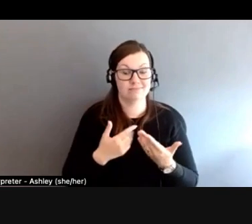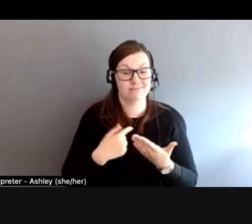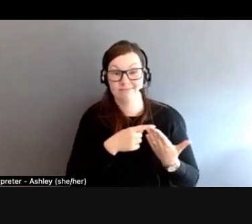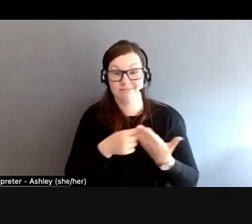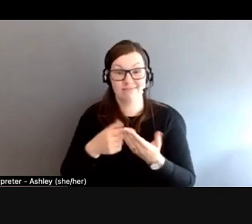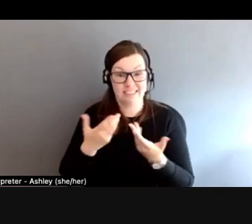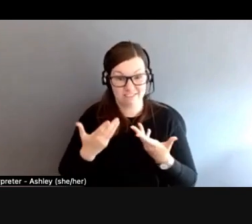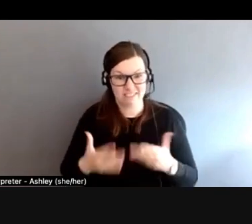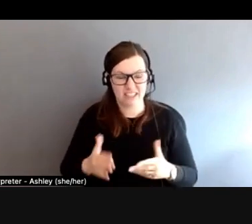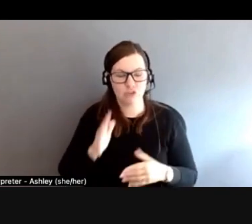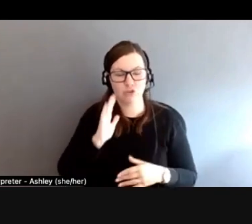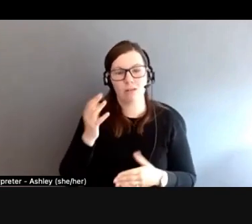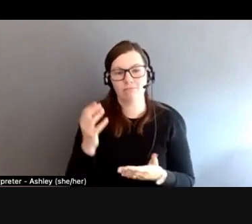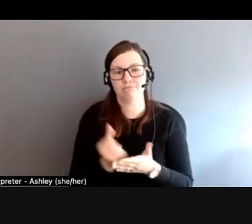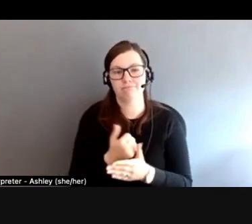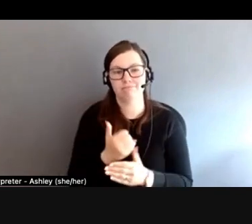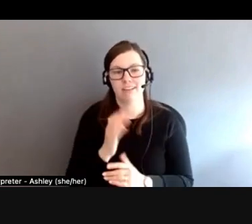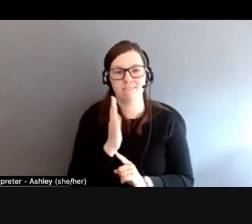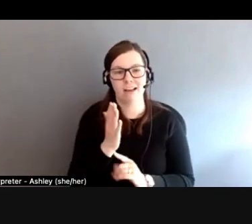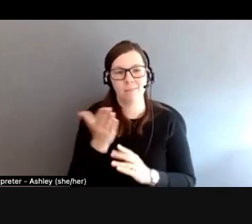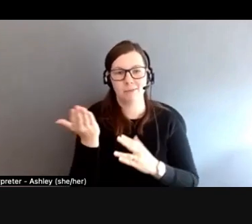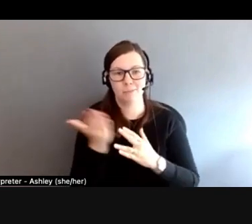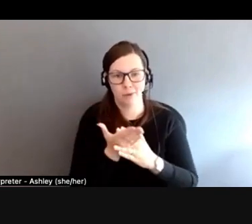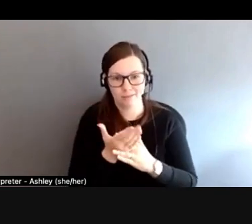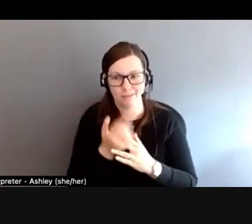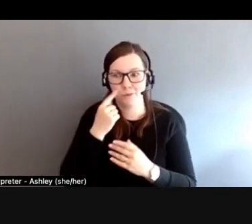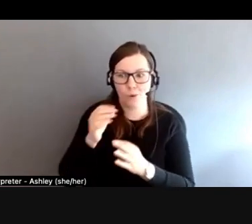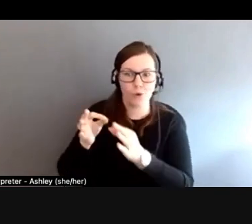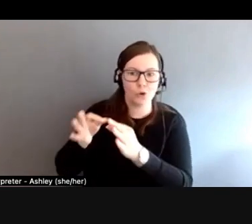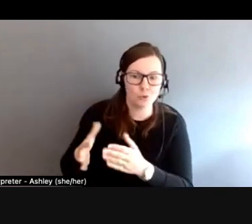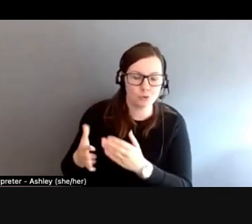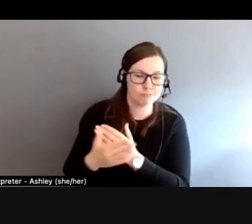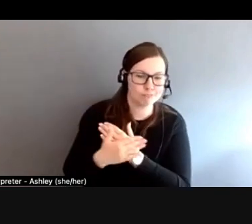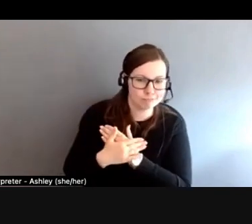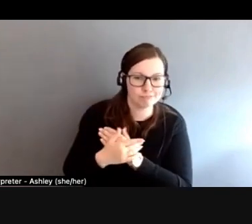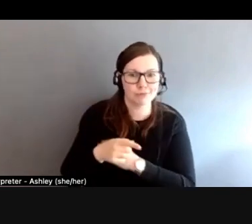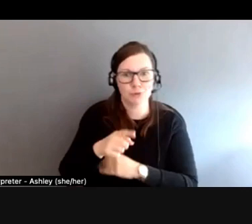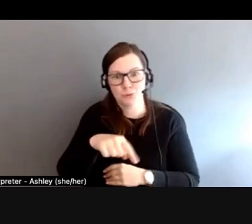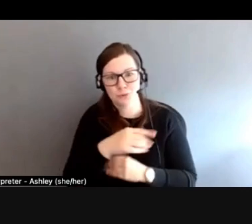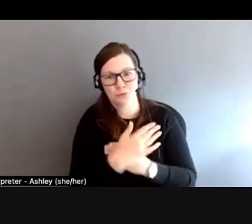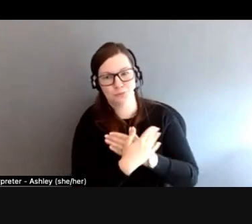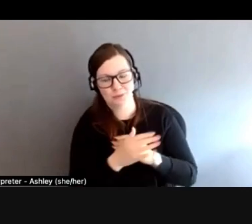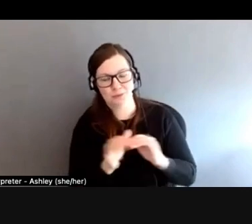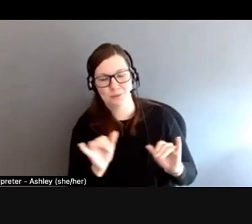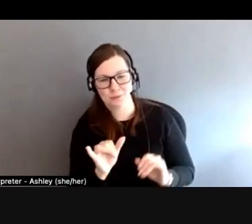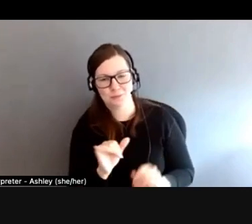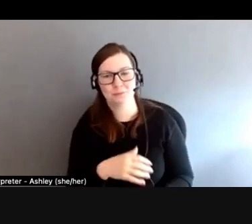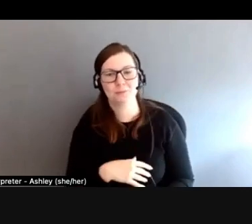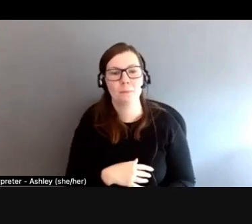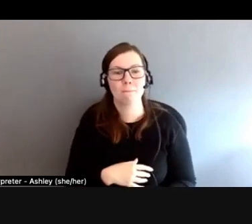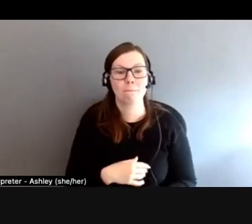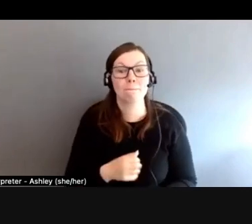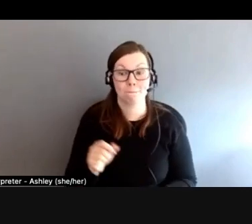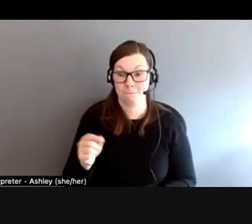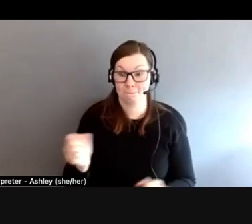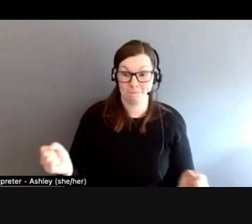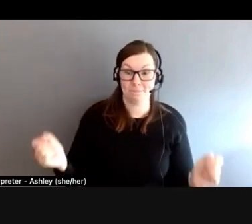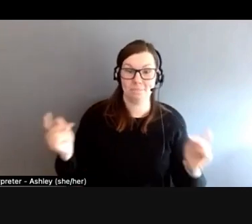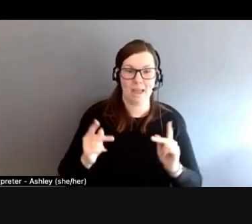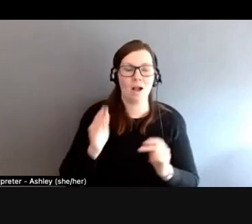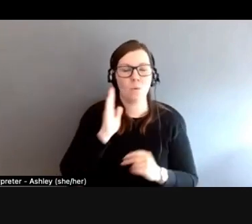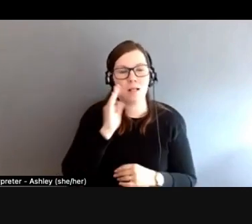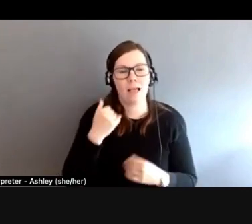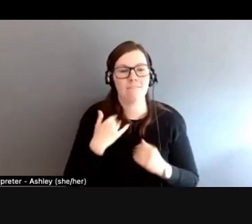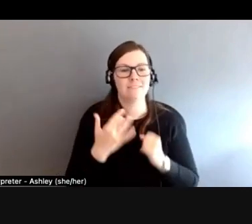well. And then when we come back at around 3:30, we will have tech Q&A. And Alicia, who was presenting